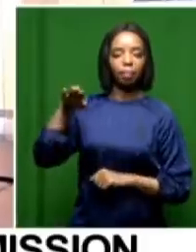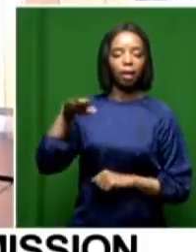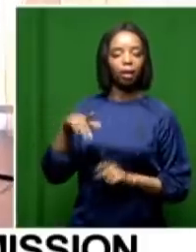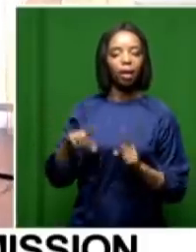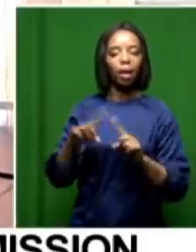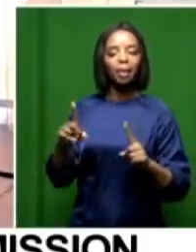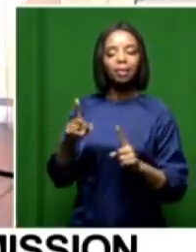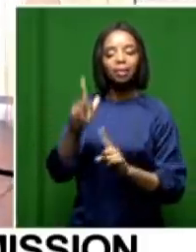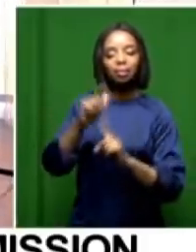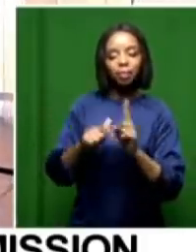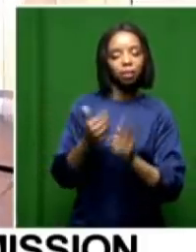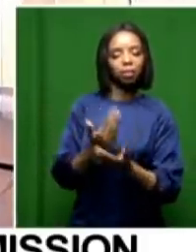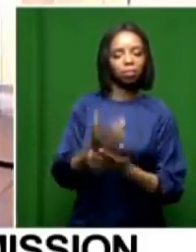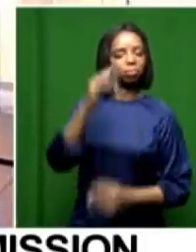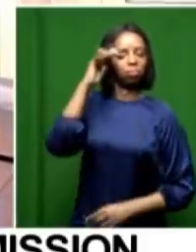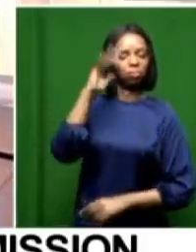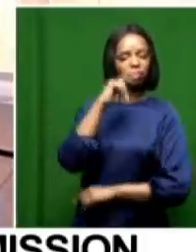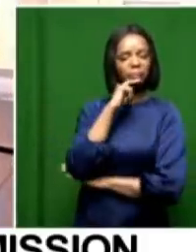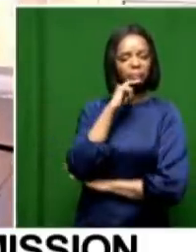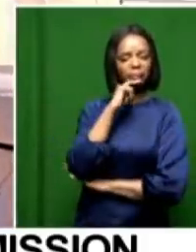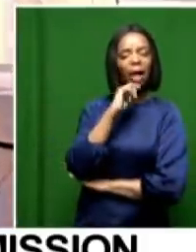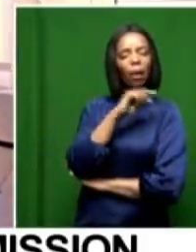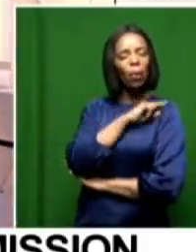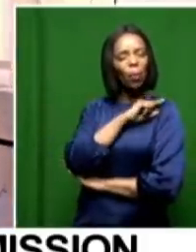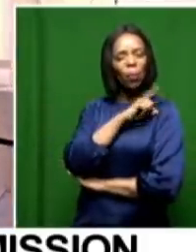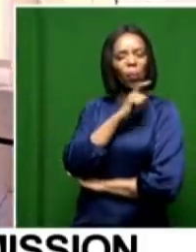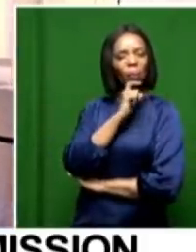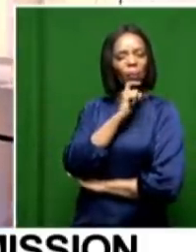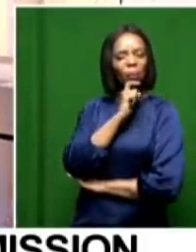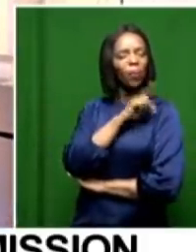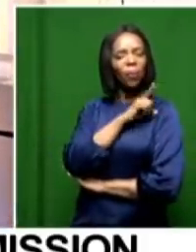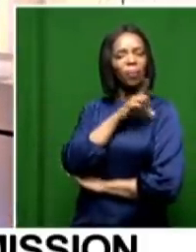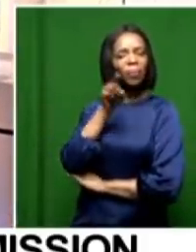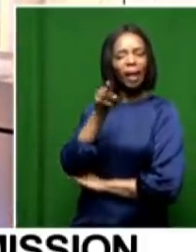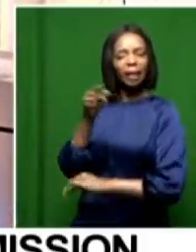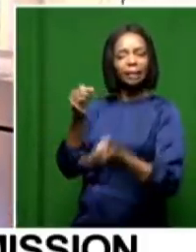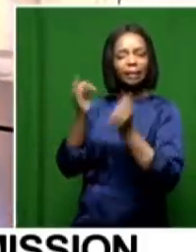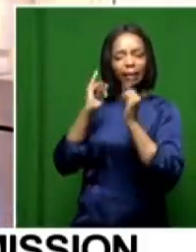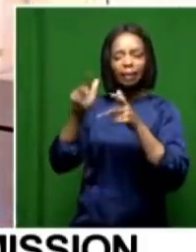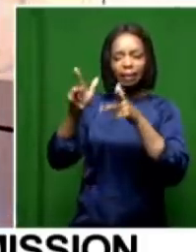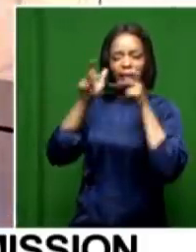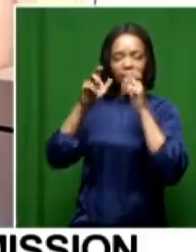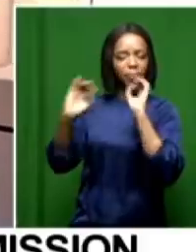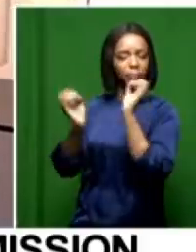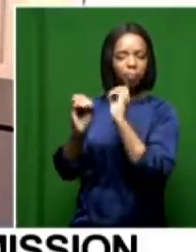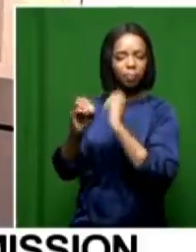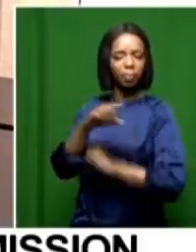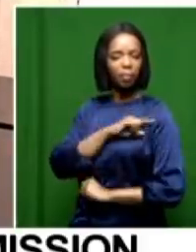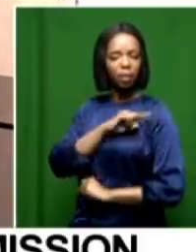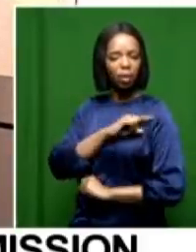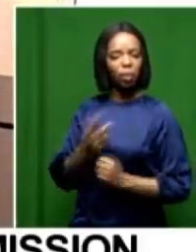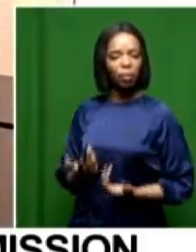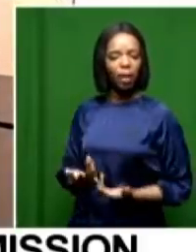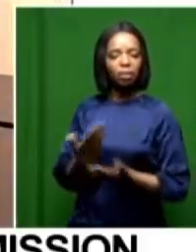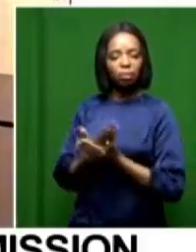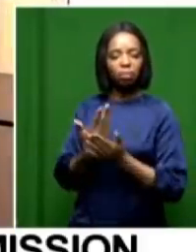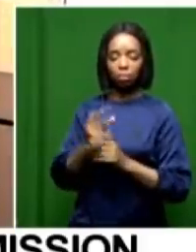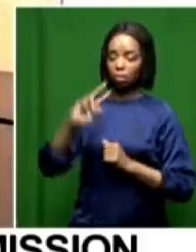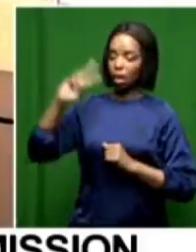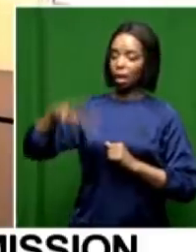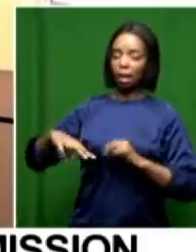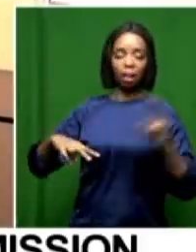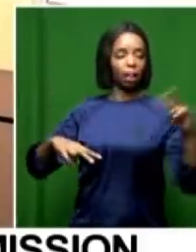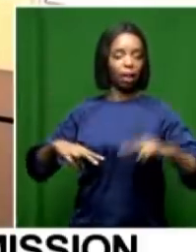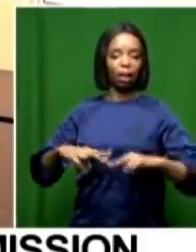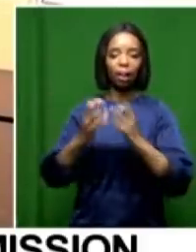that was not taken very, very seriously? I mean, in every angle, because there are many angles that can be taken. Was it perhaps not the